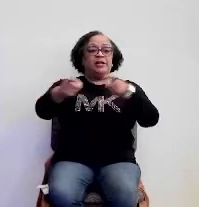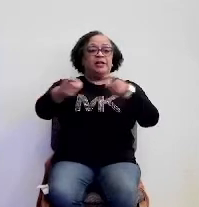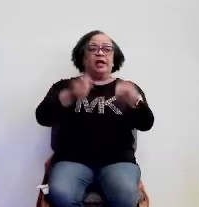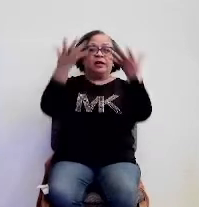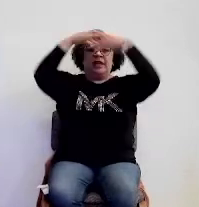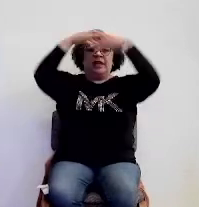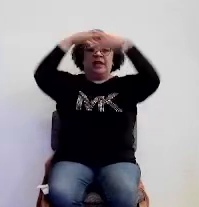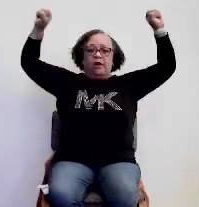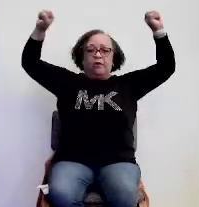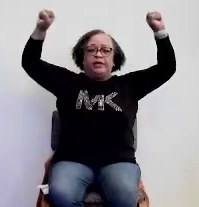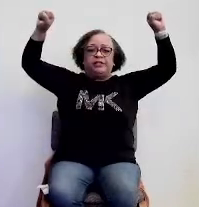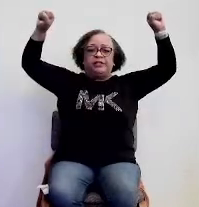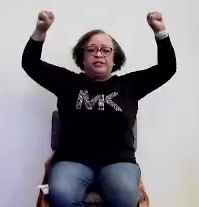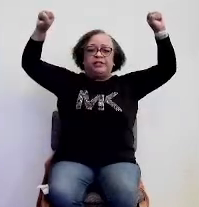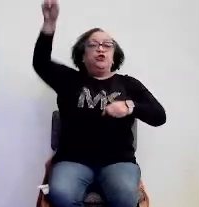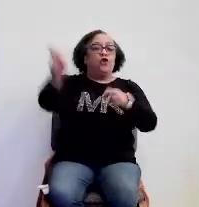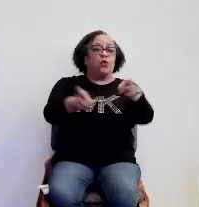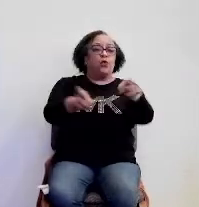dominion,